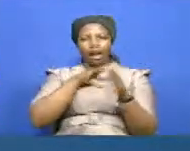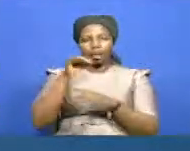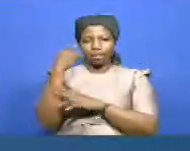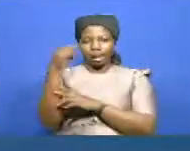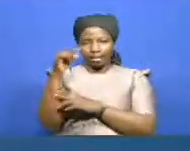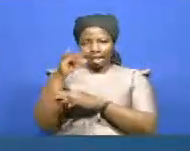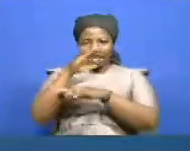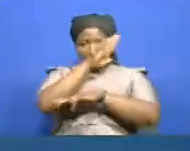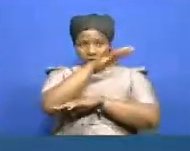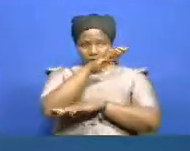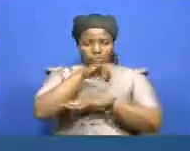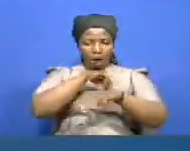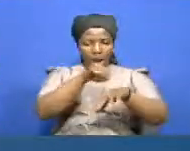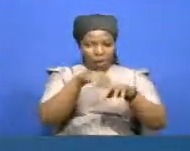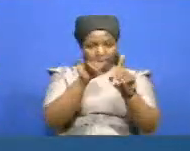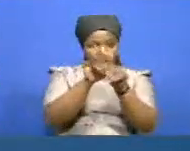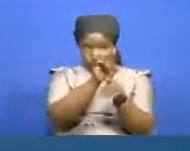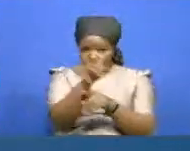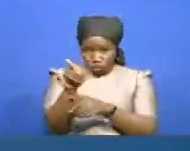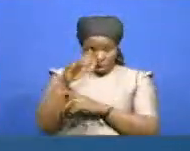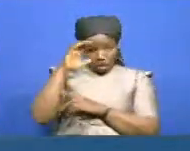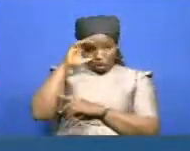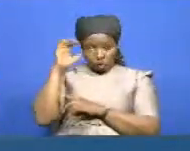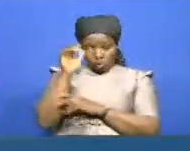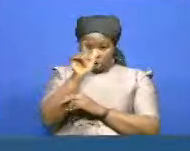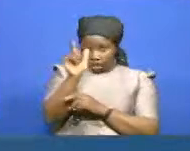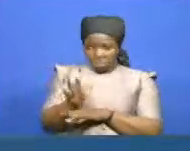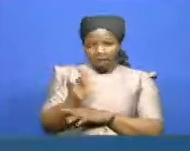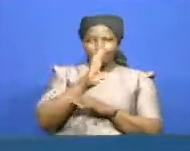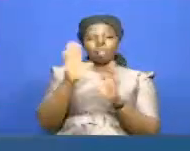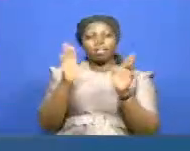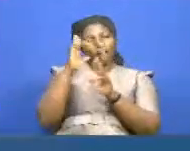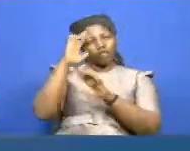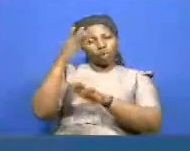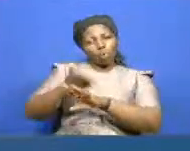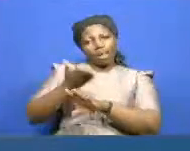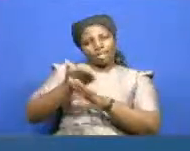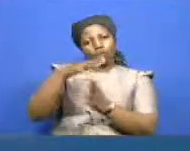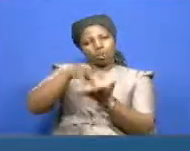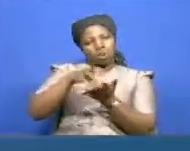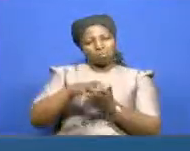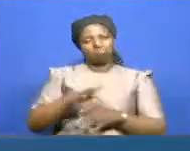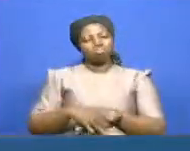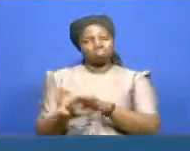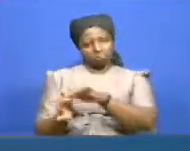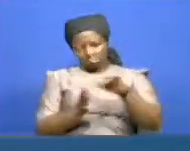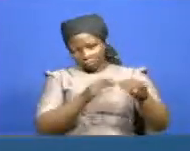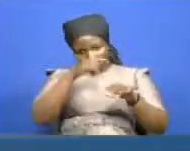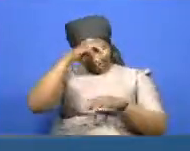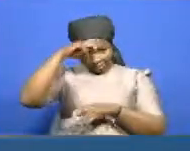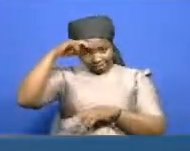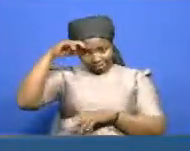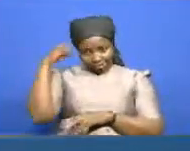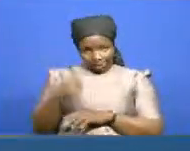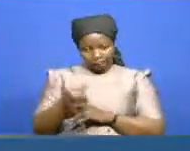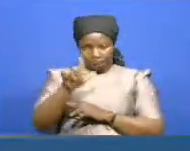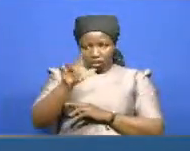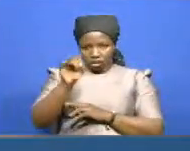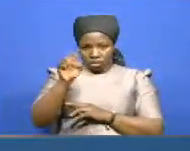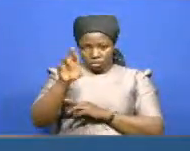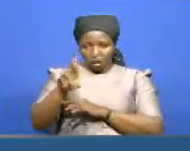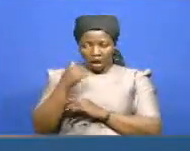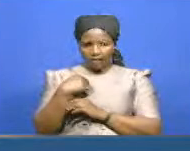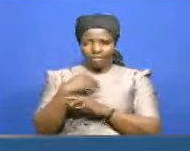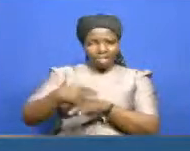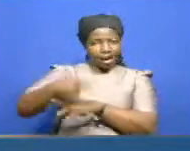for you at the coastal strip, be prepared for scattered wet conditions. Let's have a look at temperatures, and this is it. Lodo will experience highs of